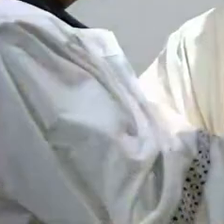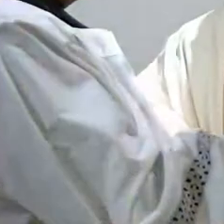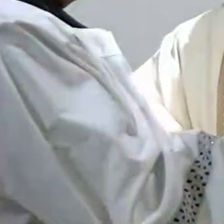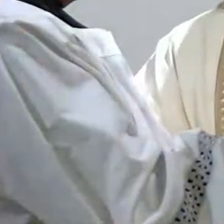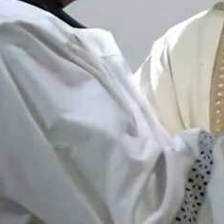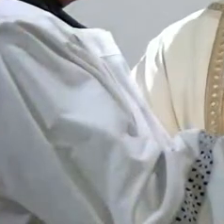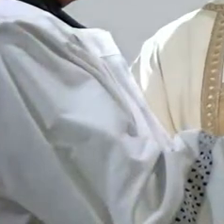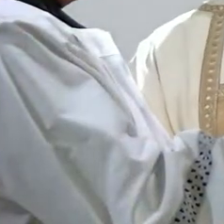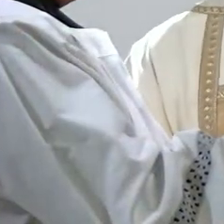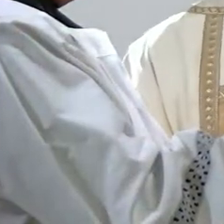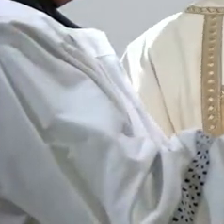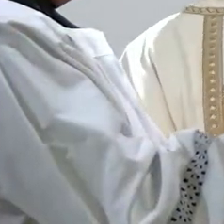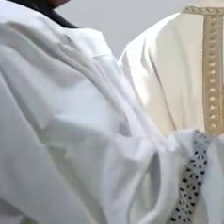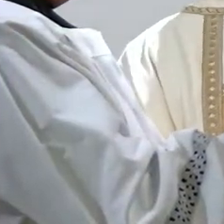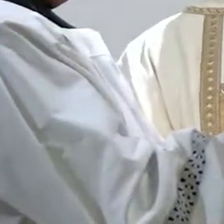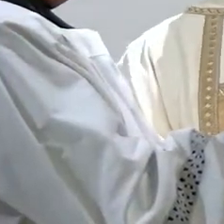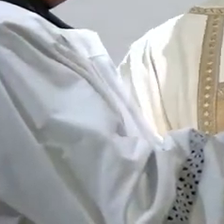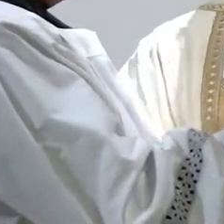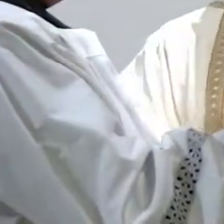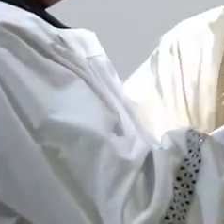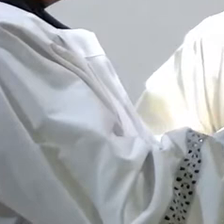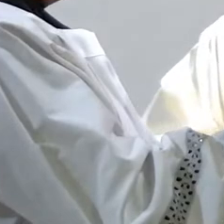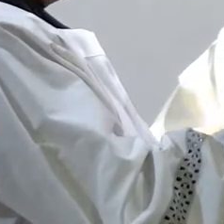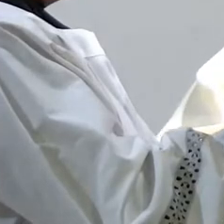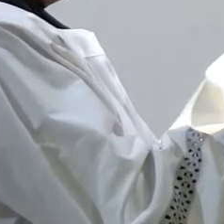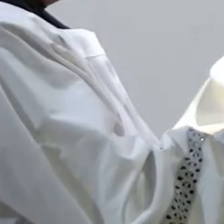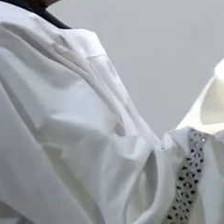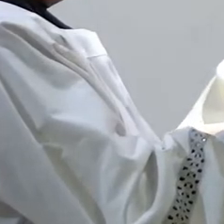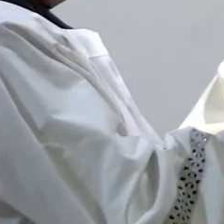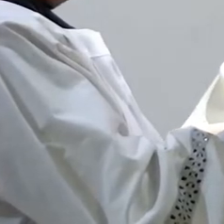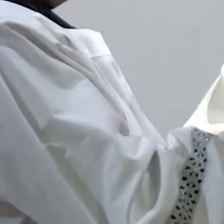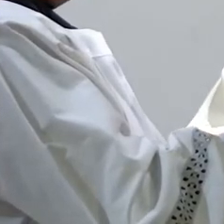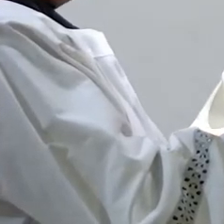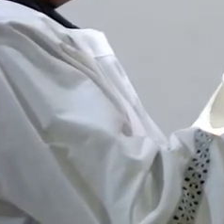Let us pray.